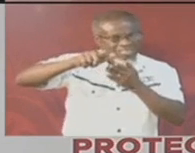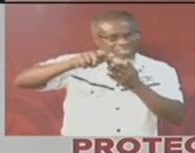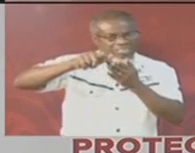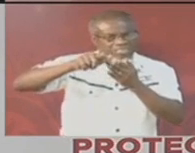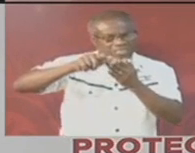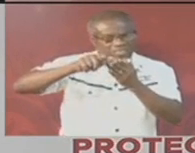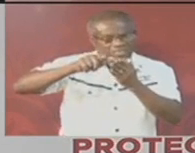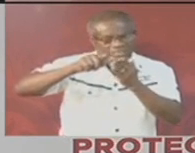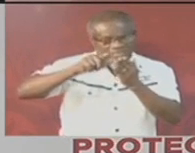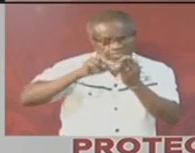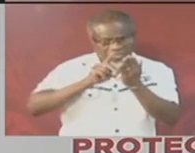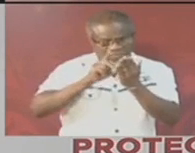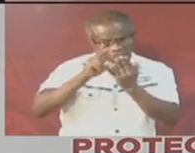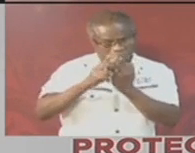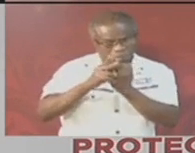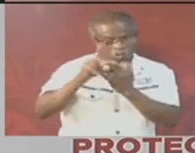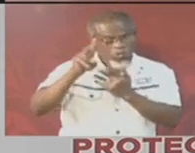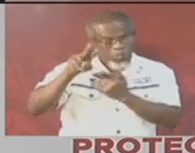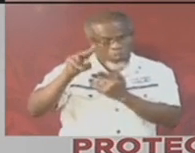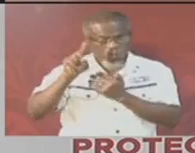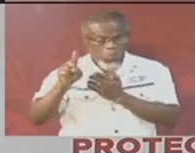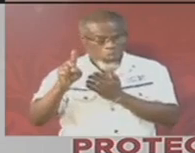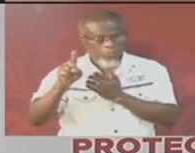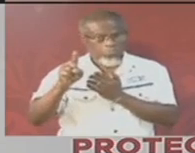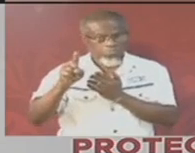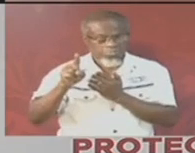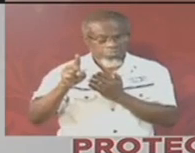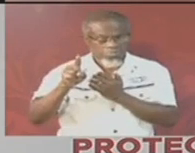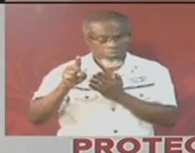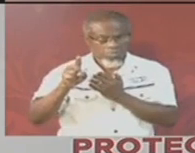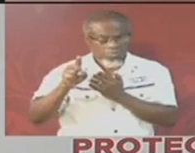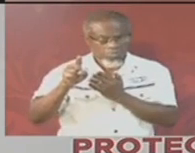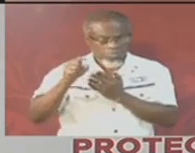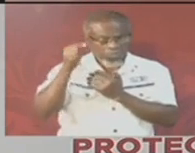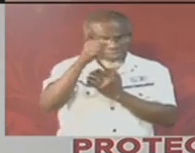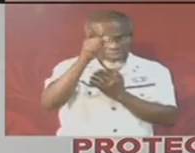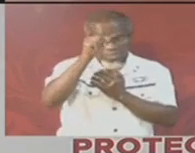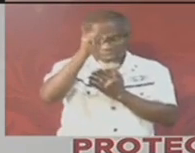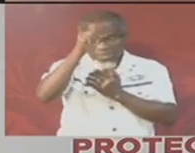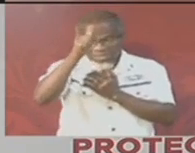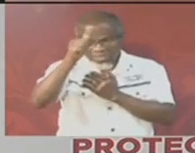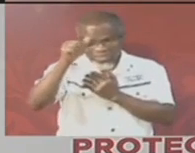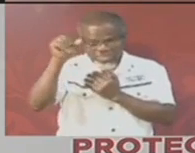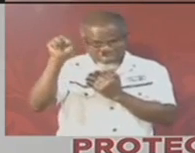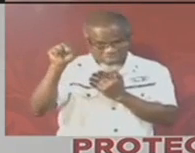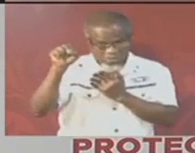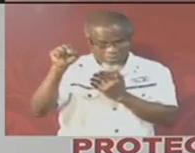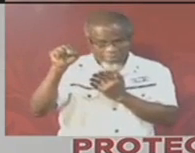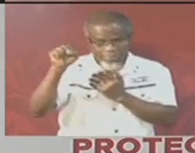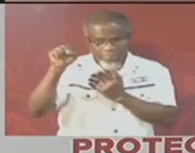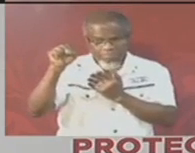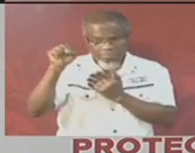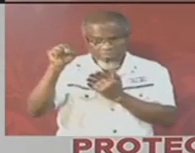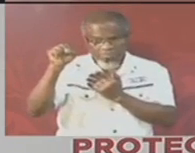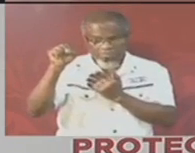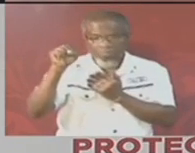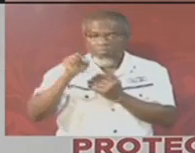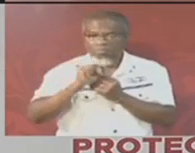2021. That is what they are saying. Serum Institute of India, if you follow the news coming out of